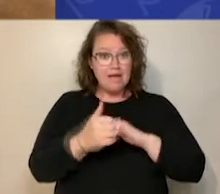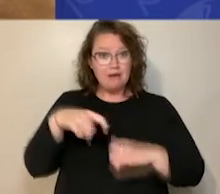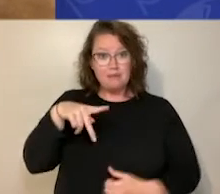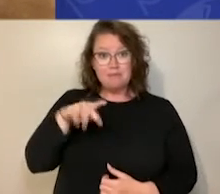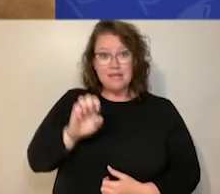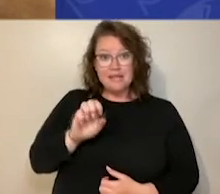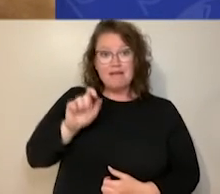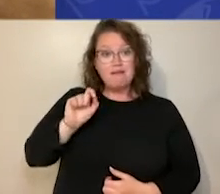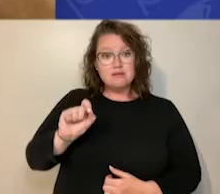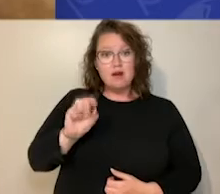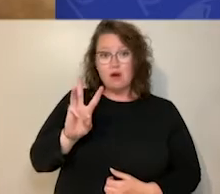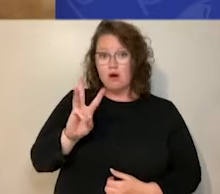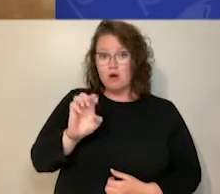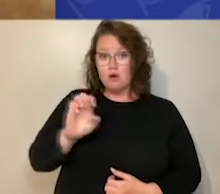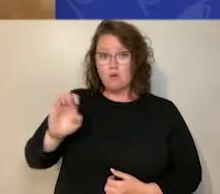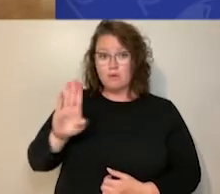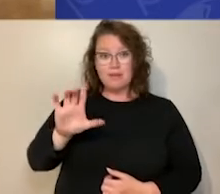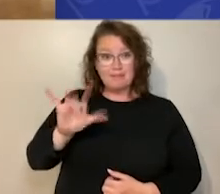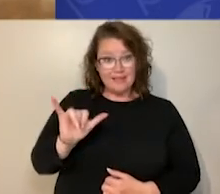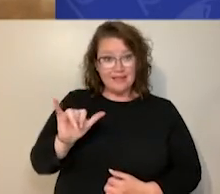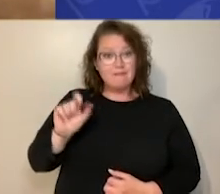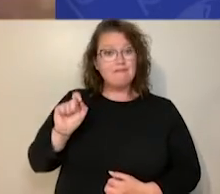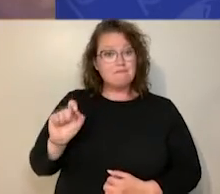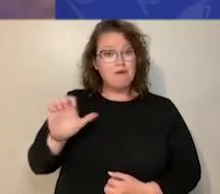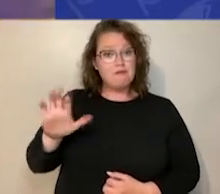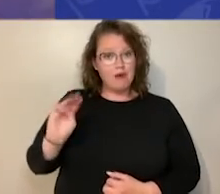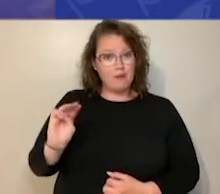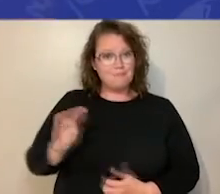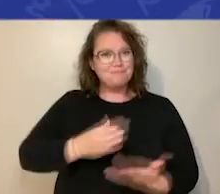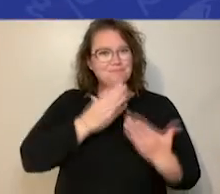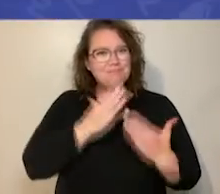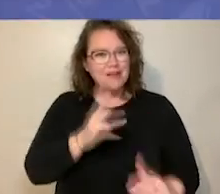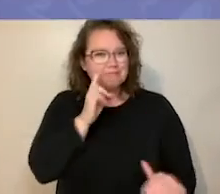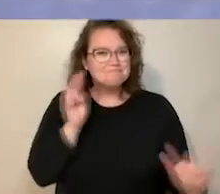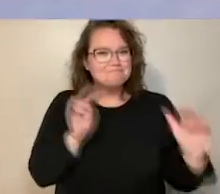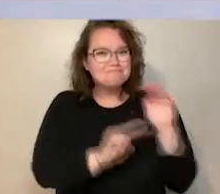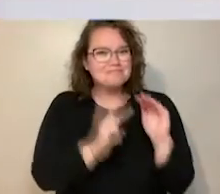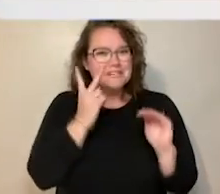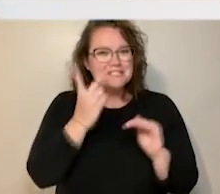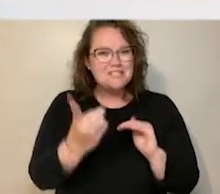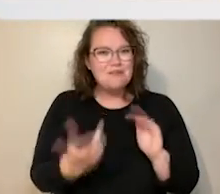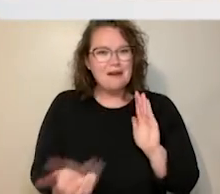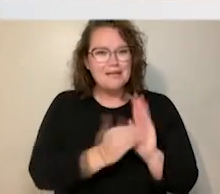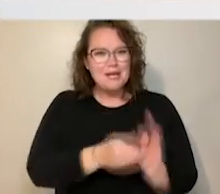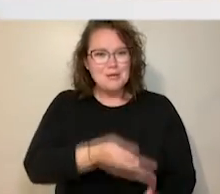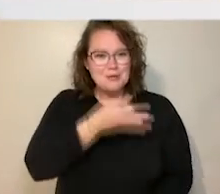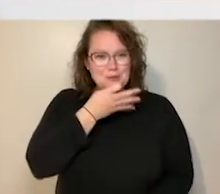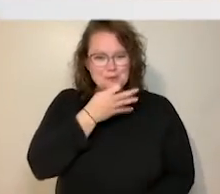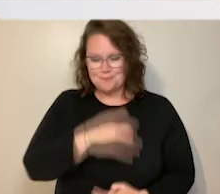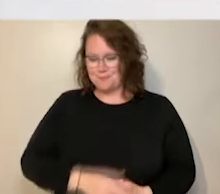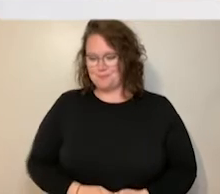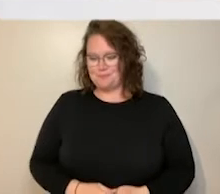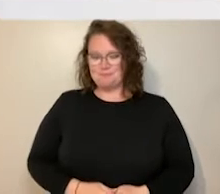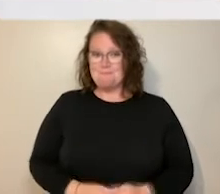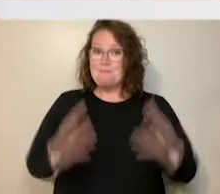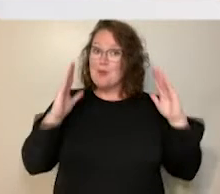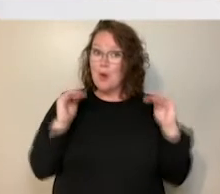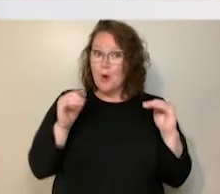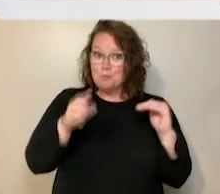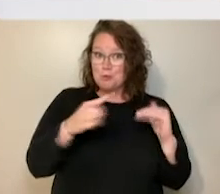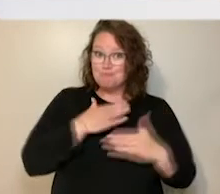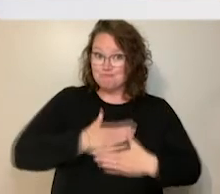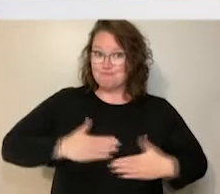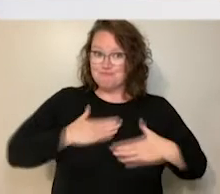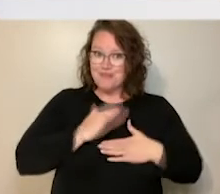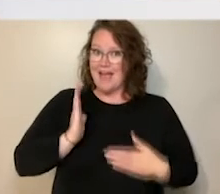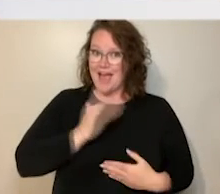pcs.adaptivepe.weebly.com. Thank you, and look forward to seeing you again soon. I hope you enjoyed the story Diary of a Spider.